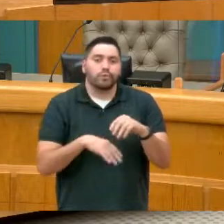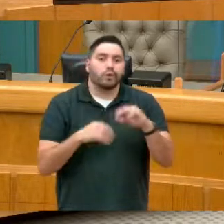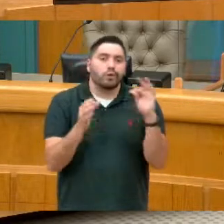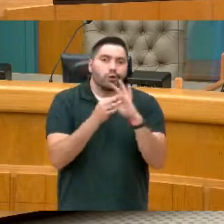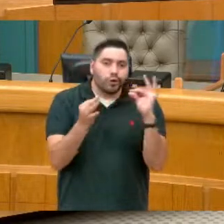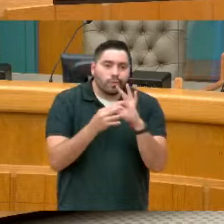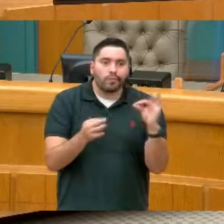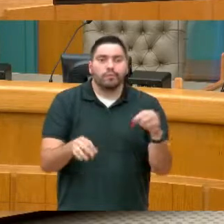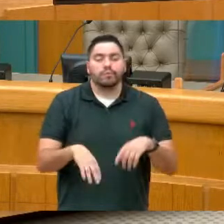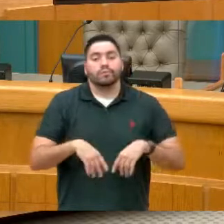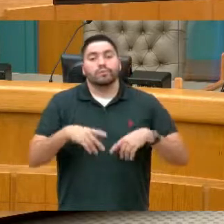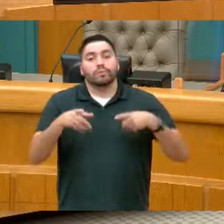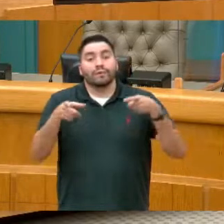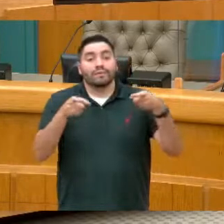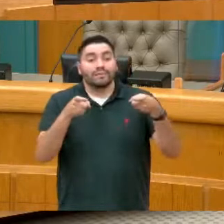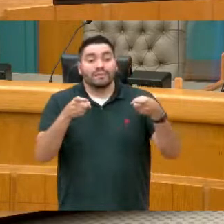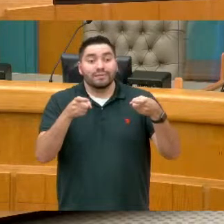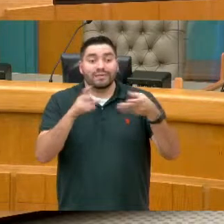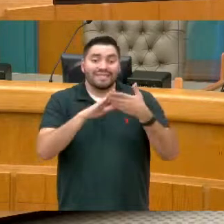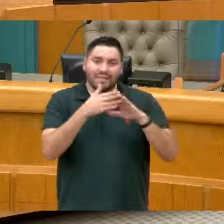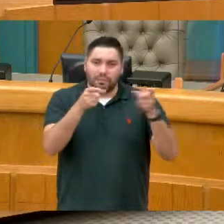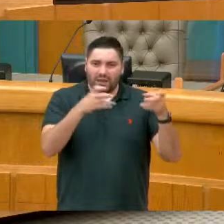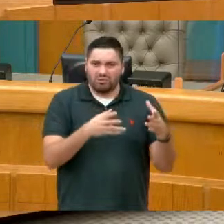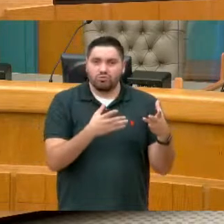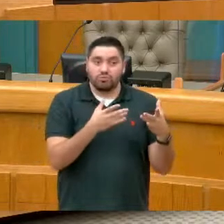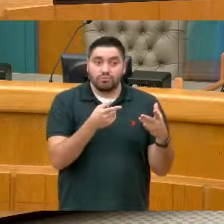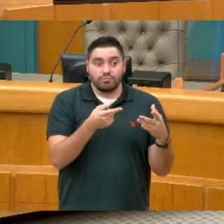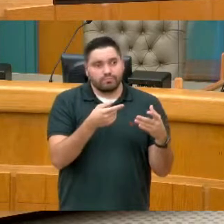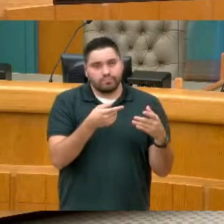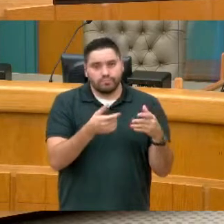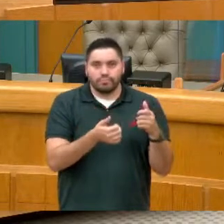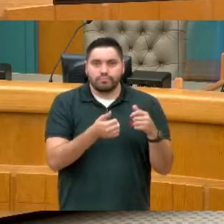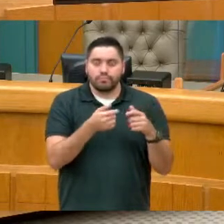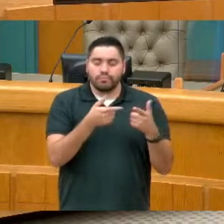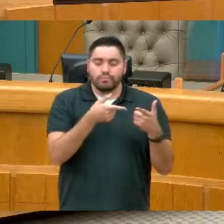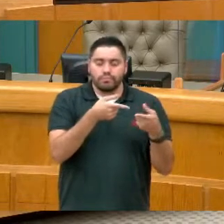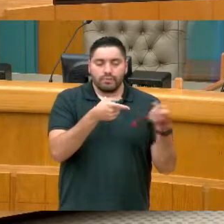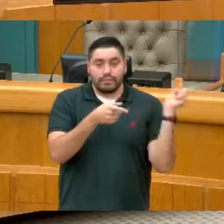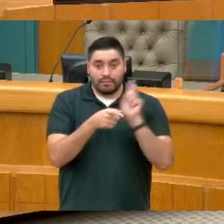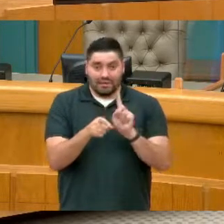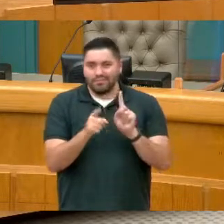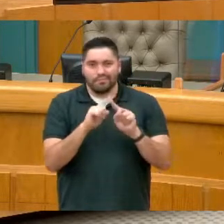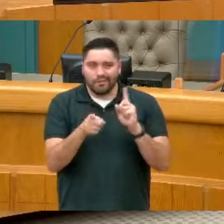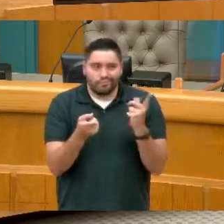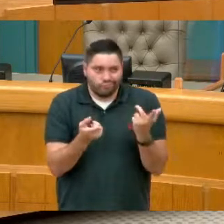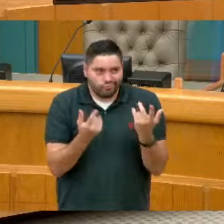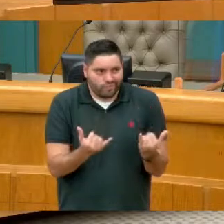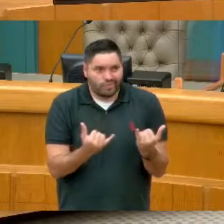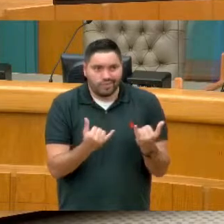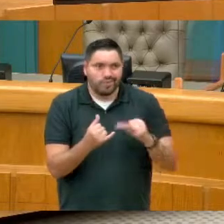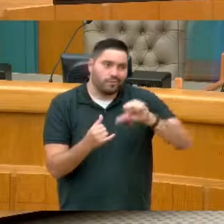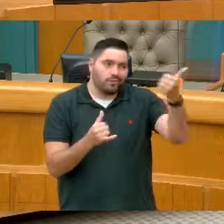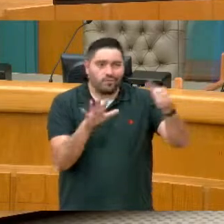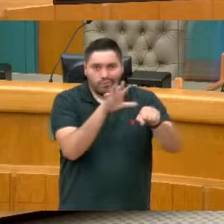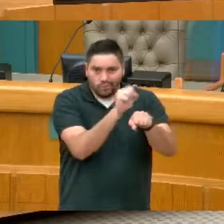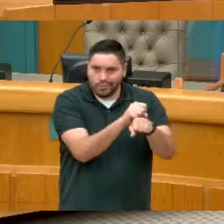we got an election coming up, and Kara Sands, I understand, will be here to give us some information about how to do that and keep safe at the same